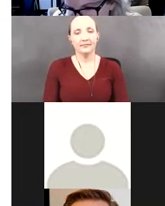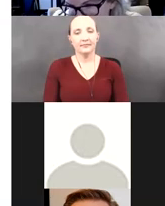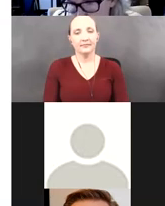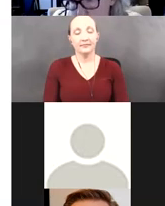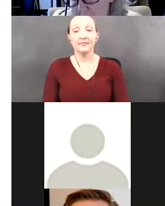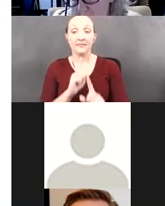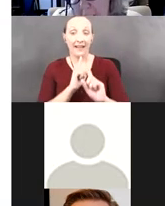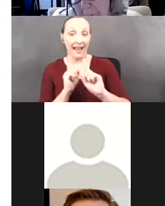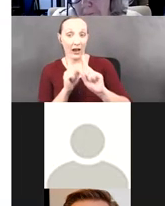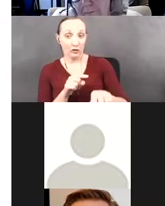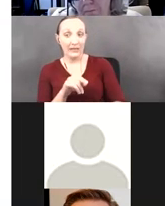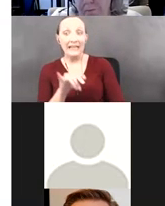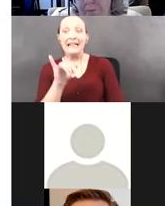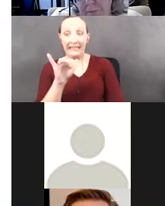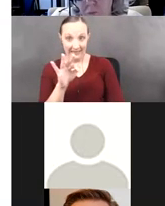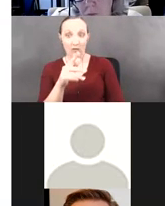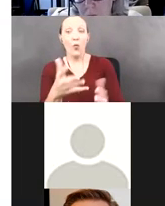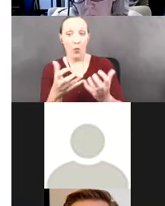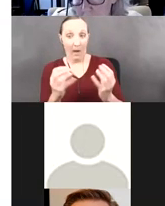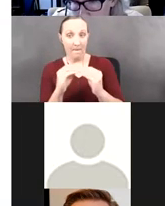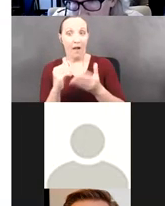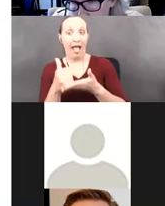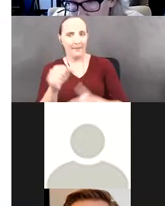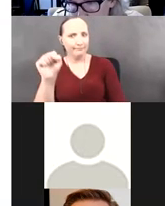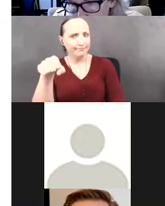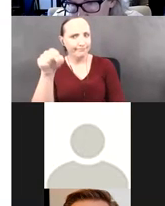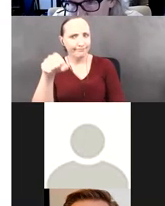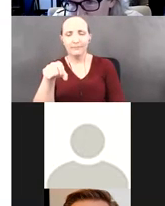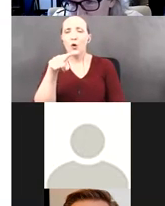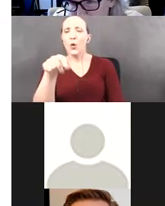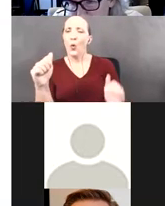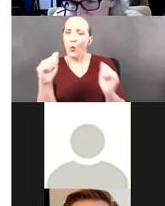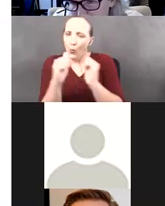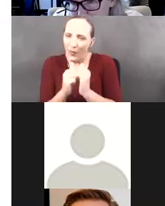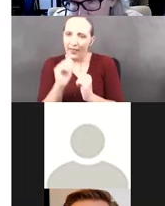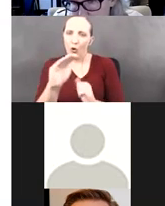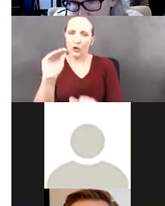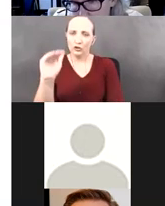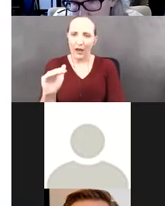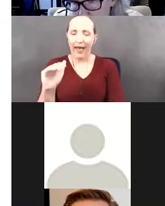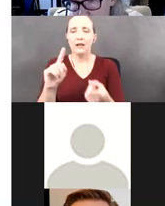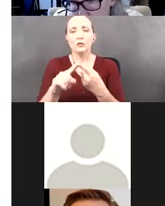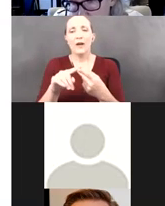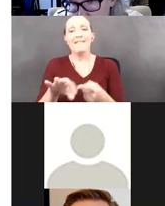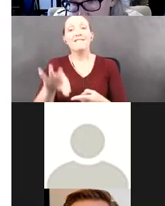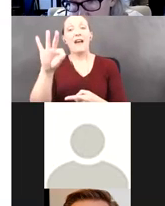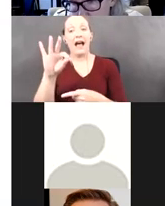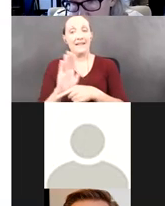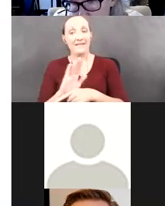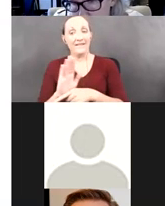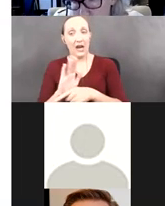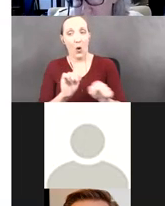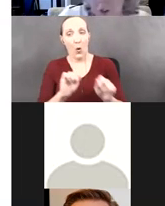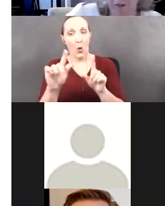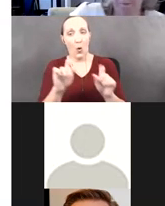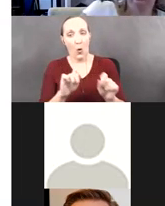Yes, if you would like more help, Sí, si you can necesita go más with your ayuda, child and navigate to puede find the navegar con videos su hijo yourself para so you encontrar can get esos the